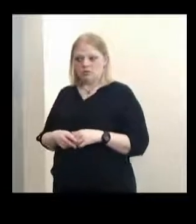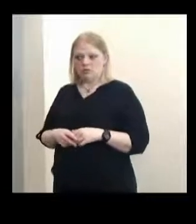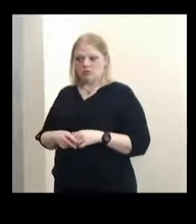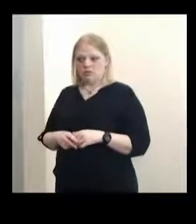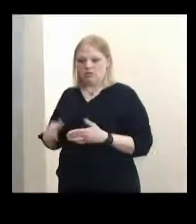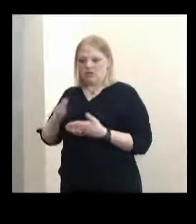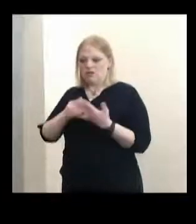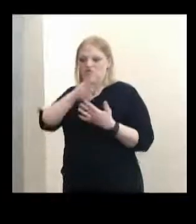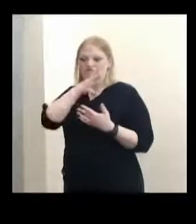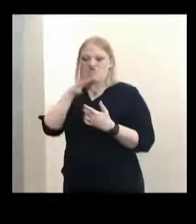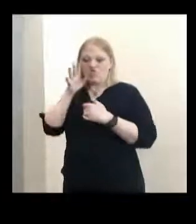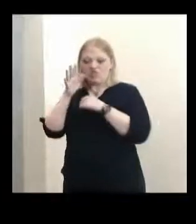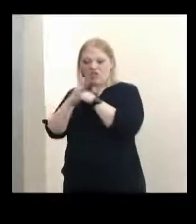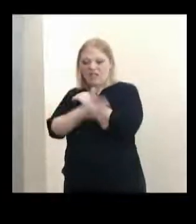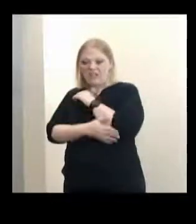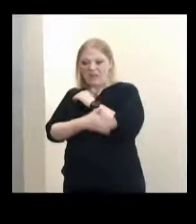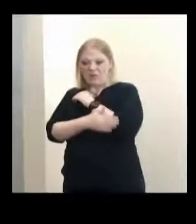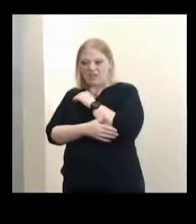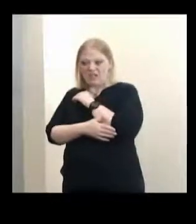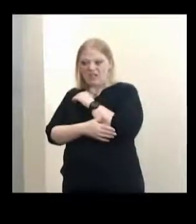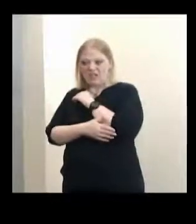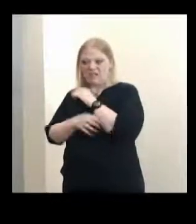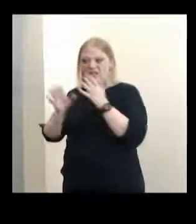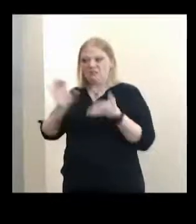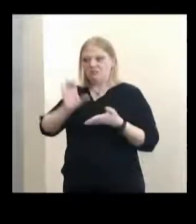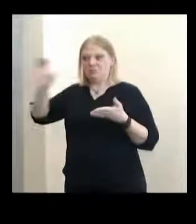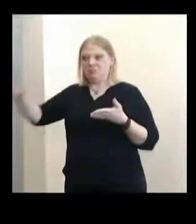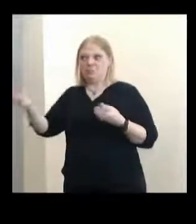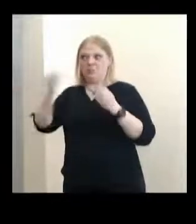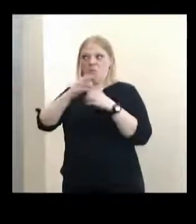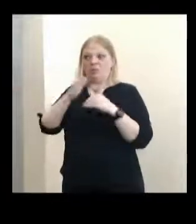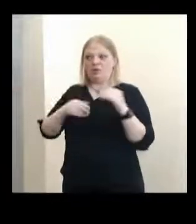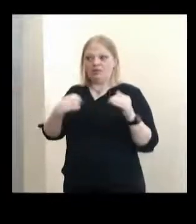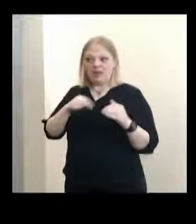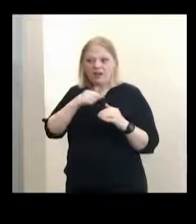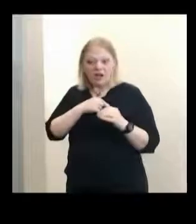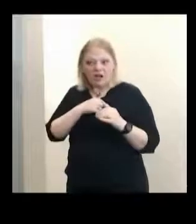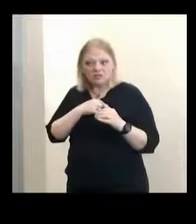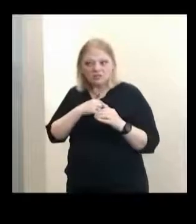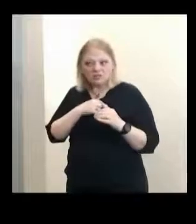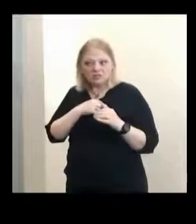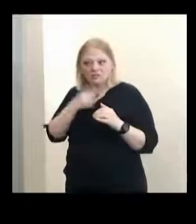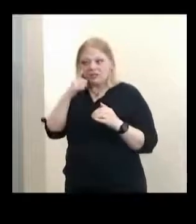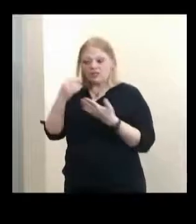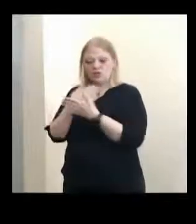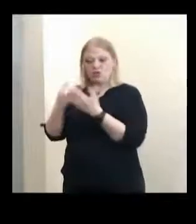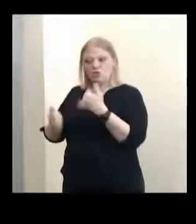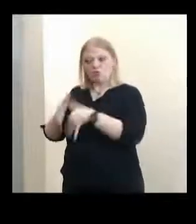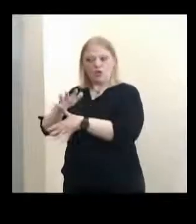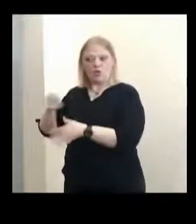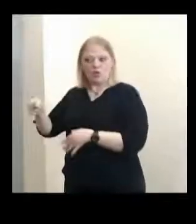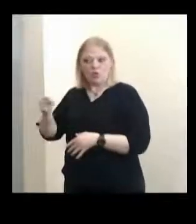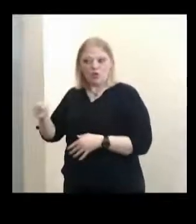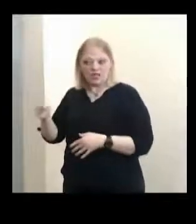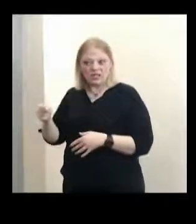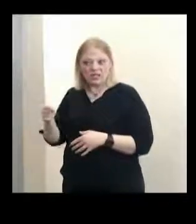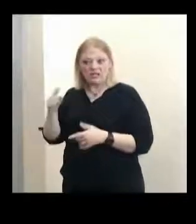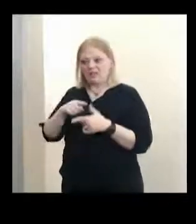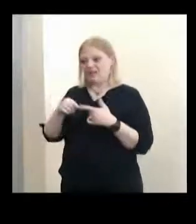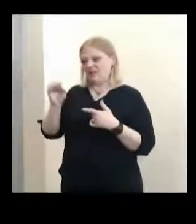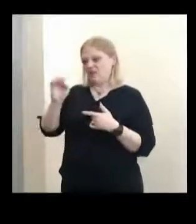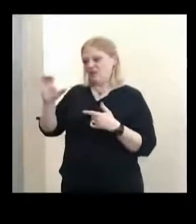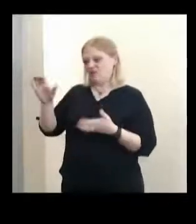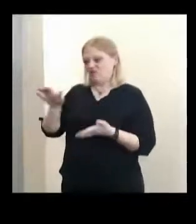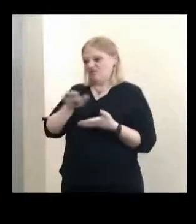rural counties getting a greater number of vaccines. Is there like maybe new priorities being laid out by the state resulting in Erie County not getting as much?